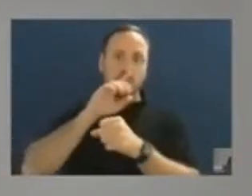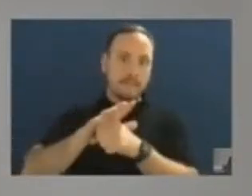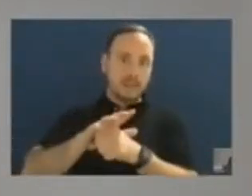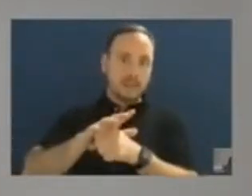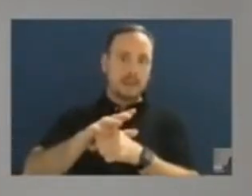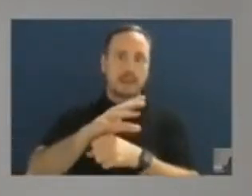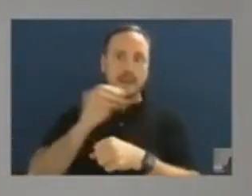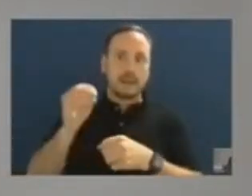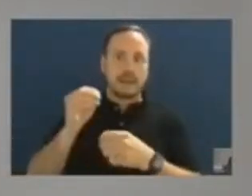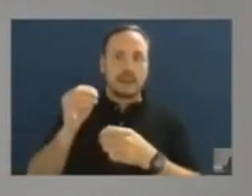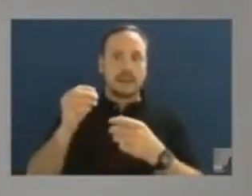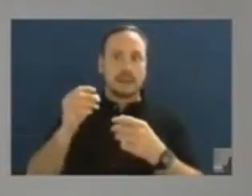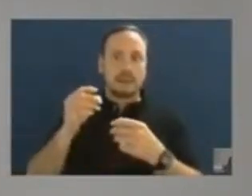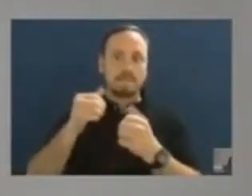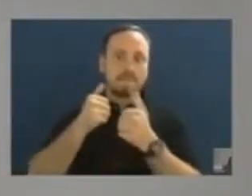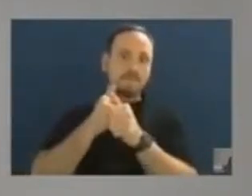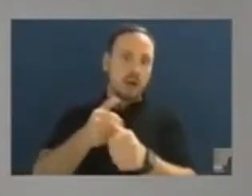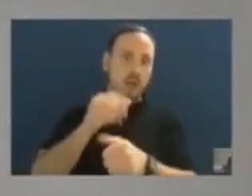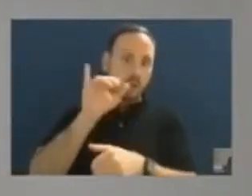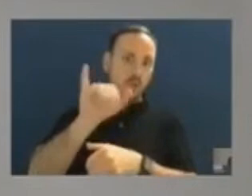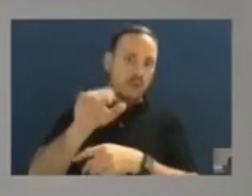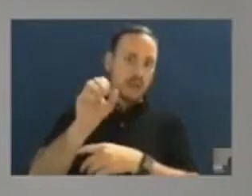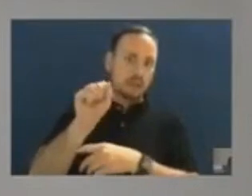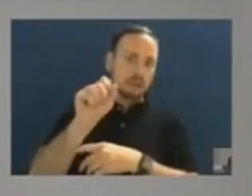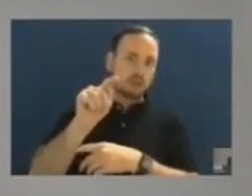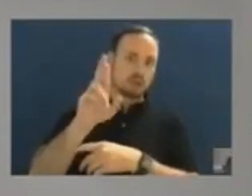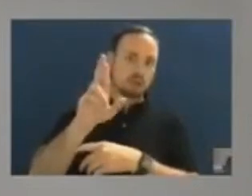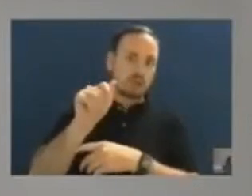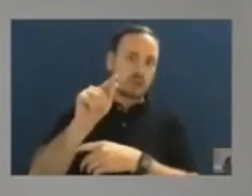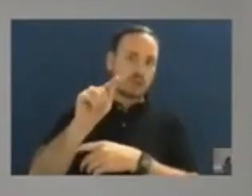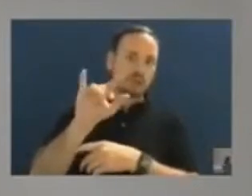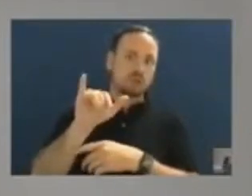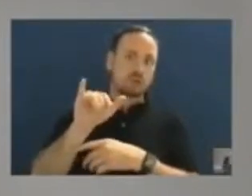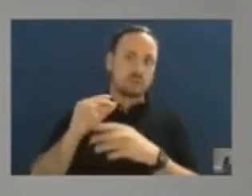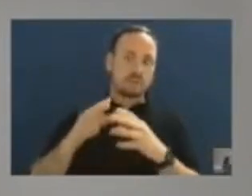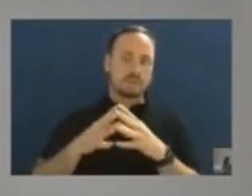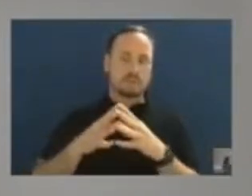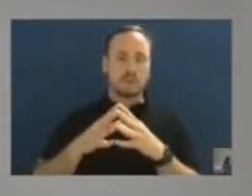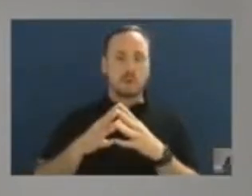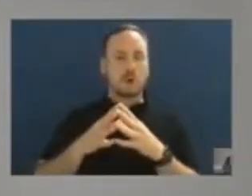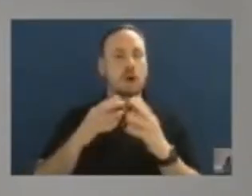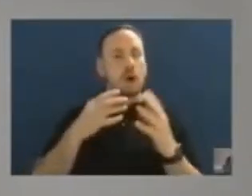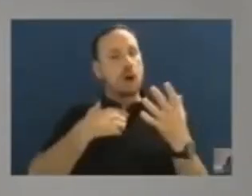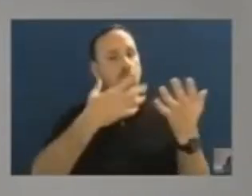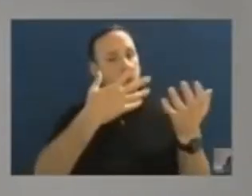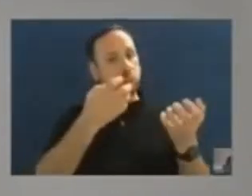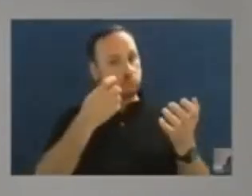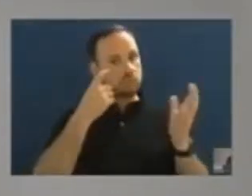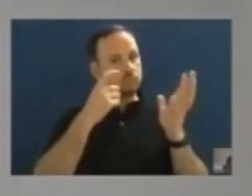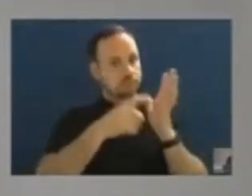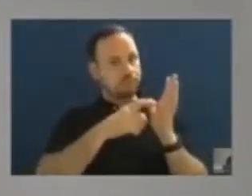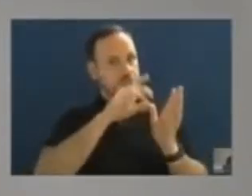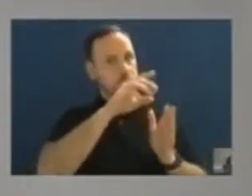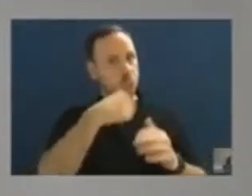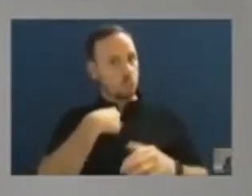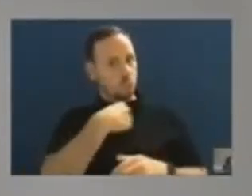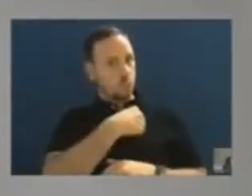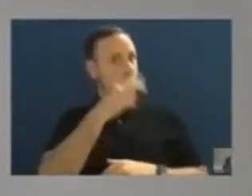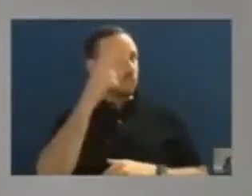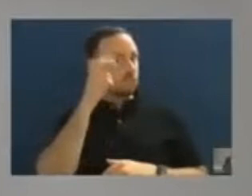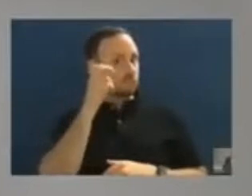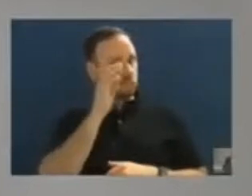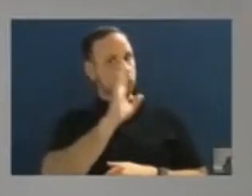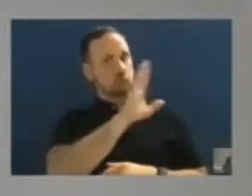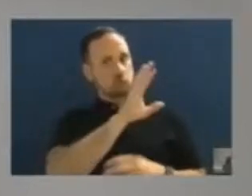strategy, but also make it more meaningful at the same time for our students. So Gabe, I want to acknowledge that we've heard your feedback as well as from some of our